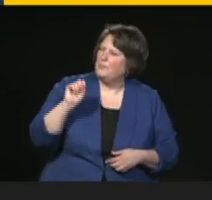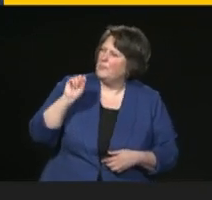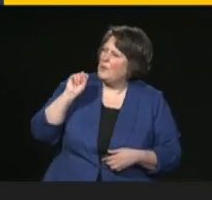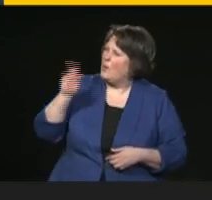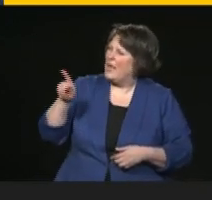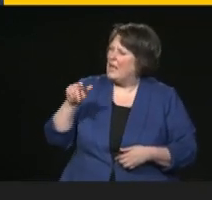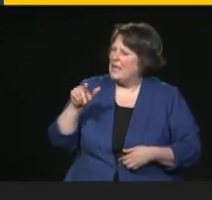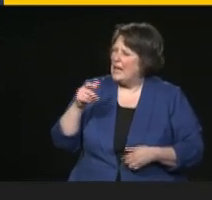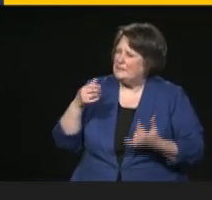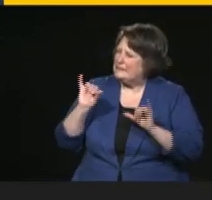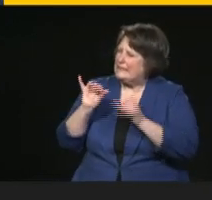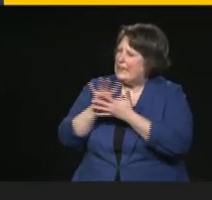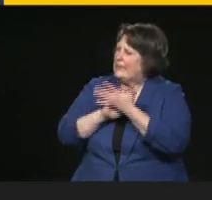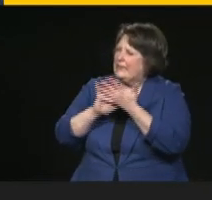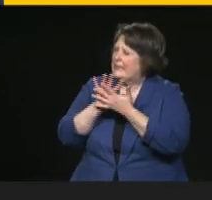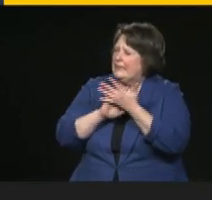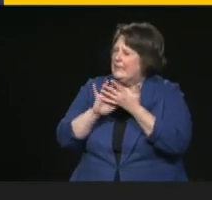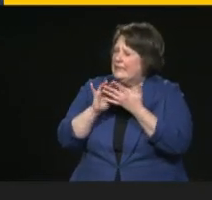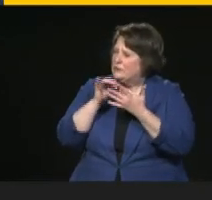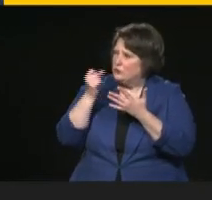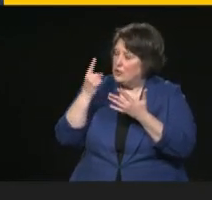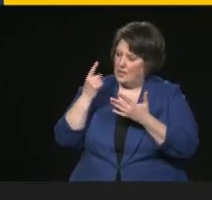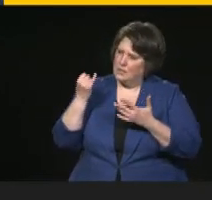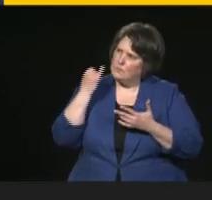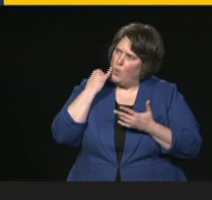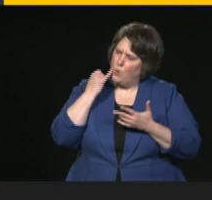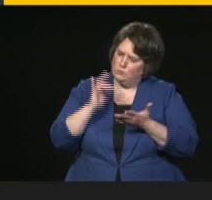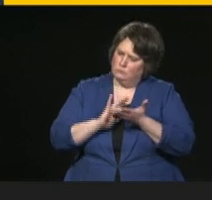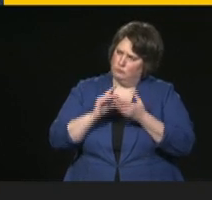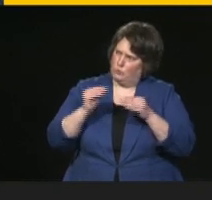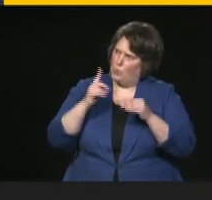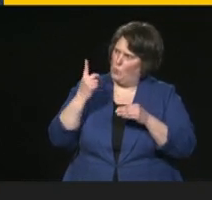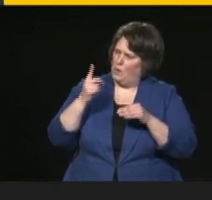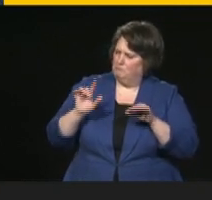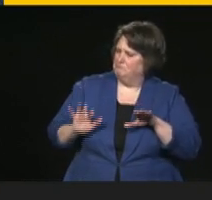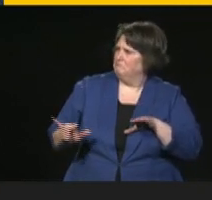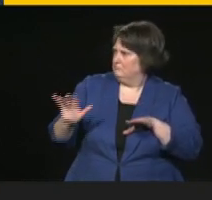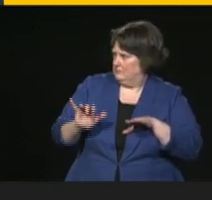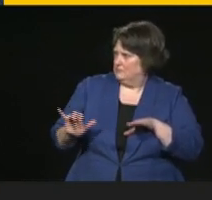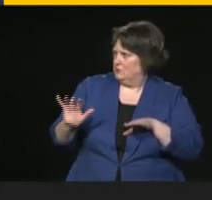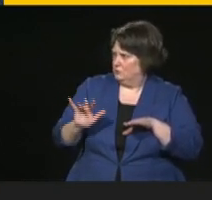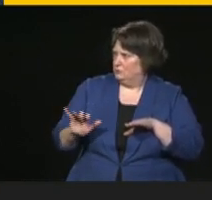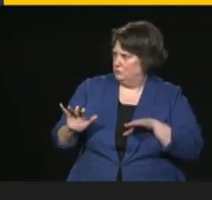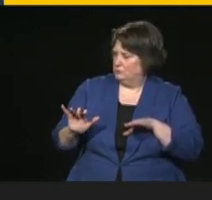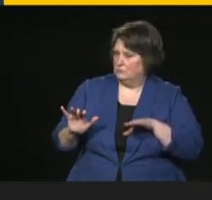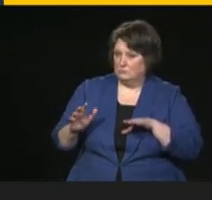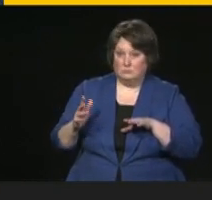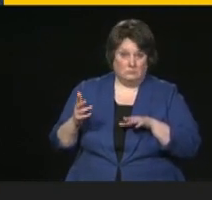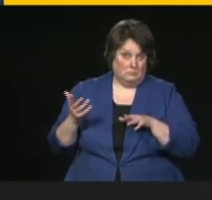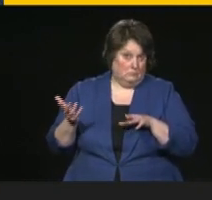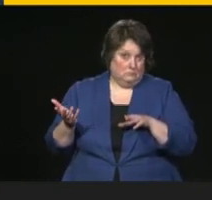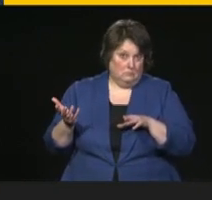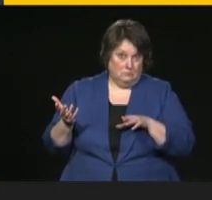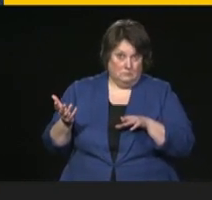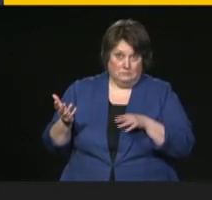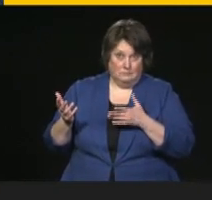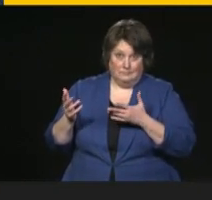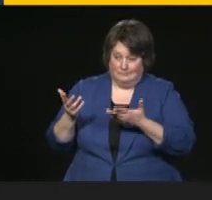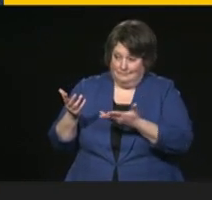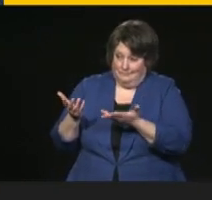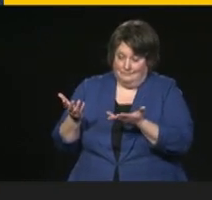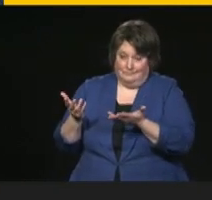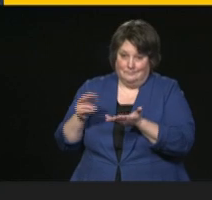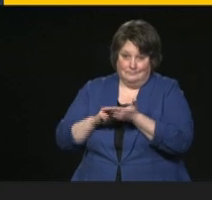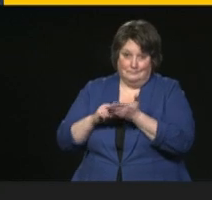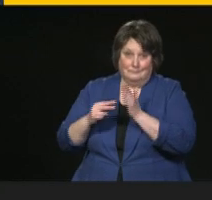cashier working in a pharmacy in which many people who are potentially affected are entering. That person